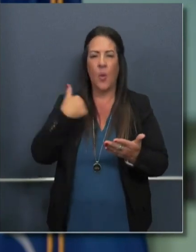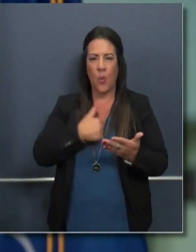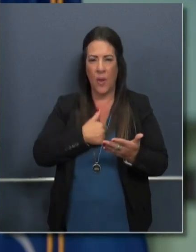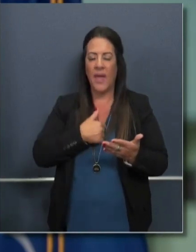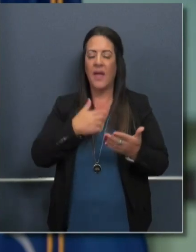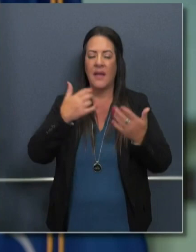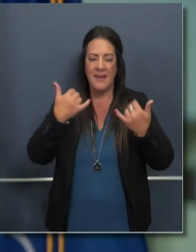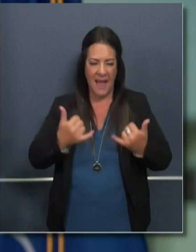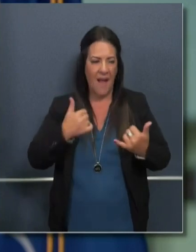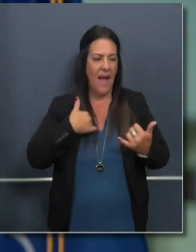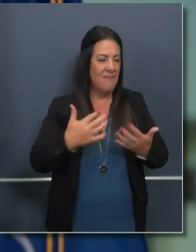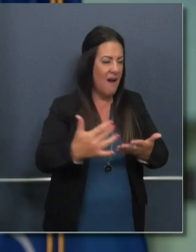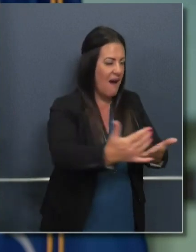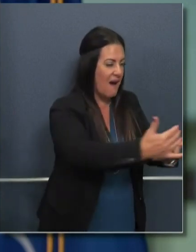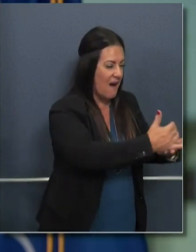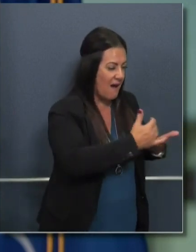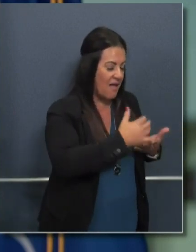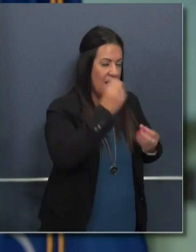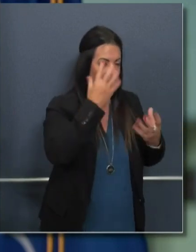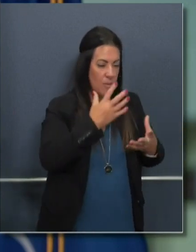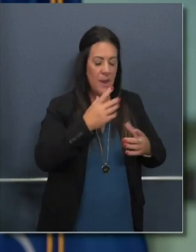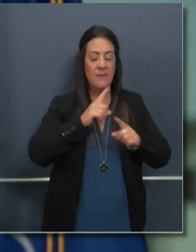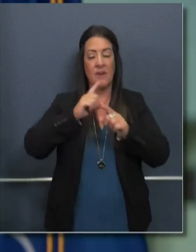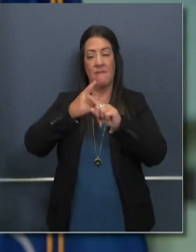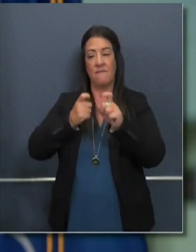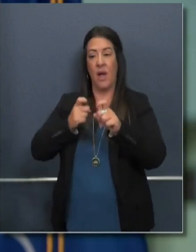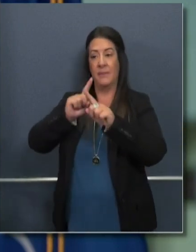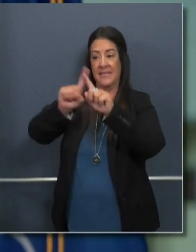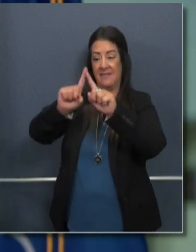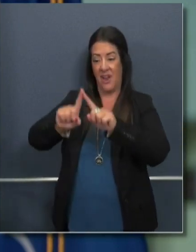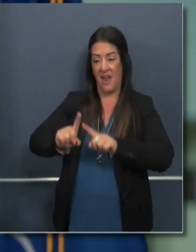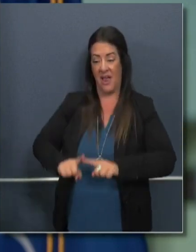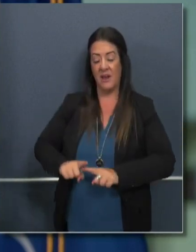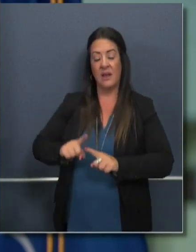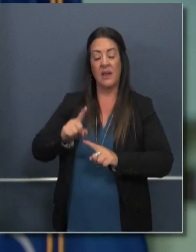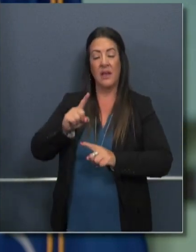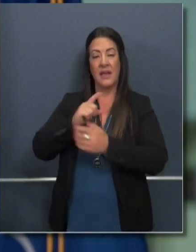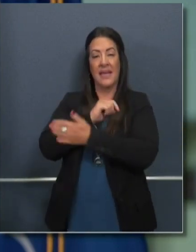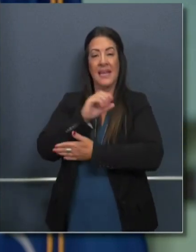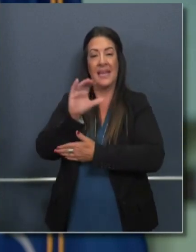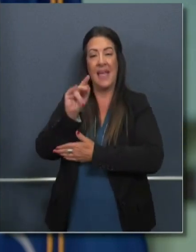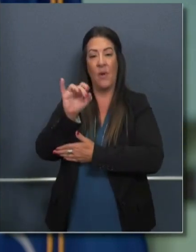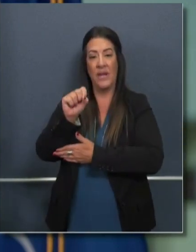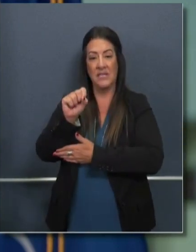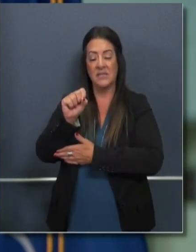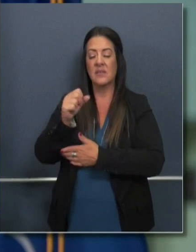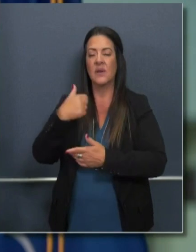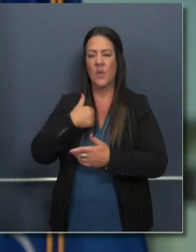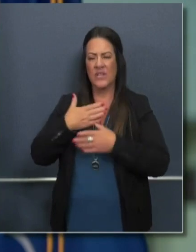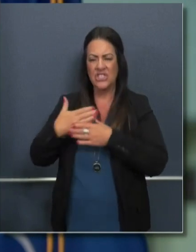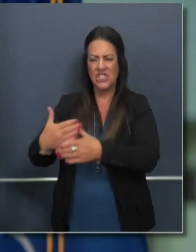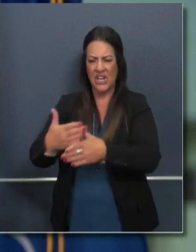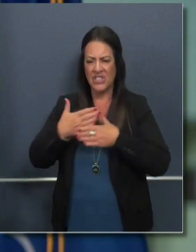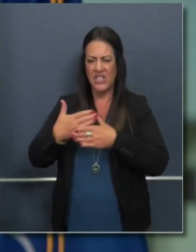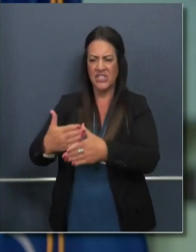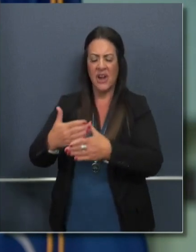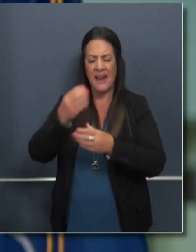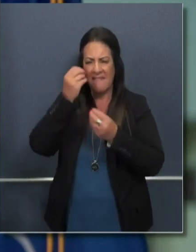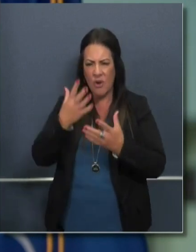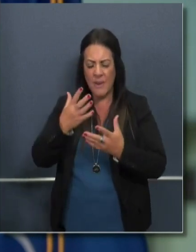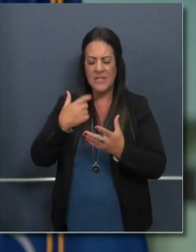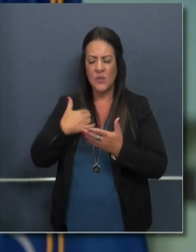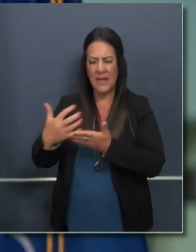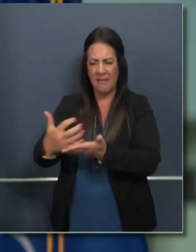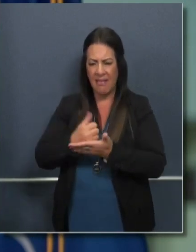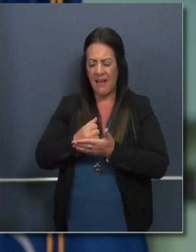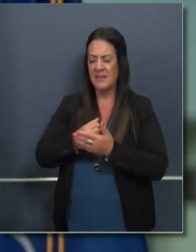now organizing with all 58 counties to get everybody on that same platform. So we're sharing information in real time, back and forth, county by county.